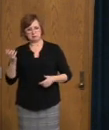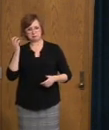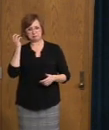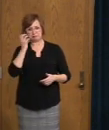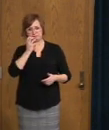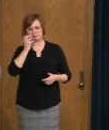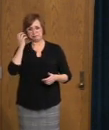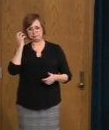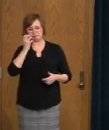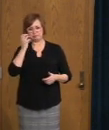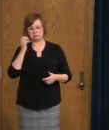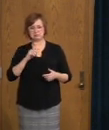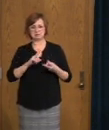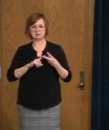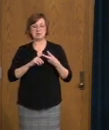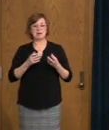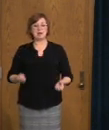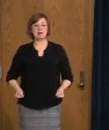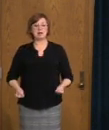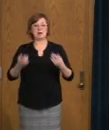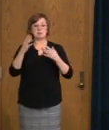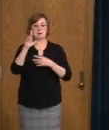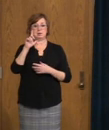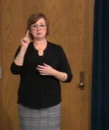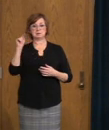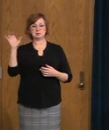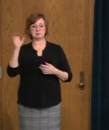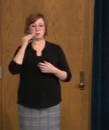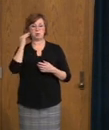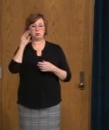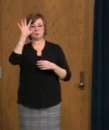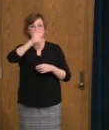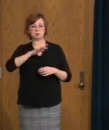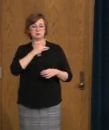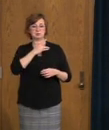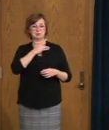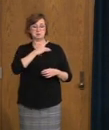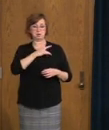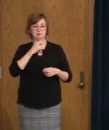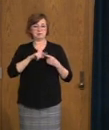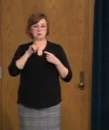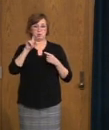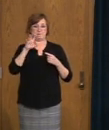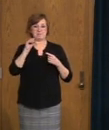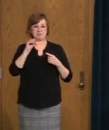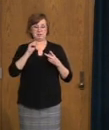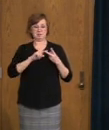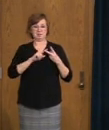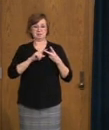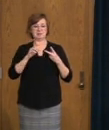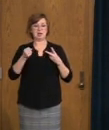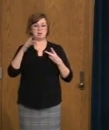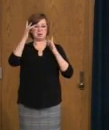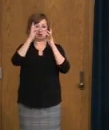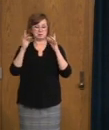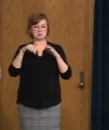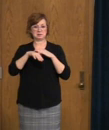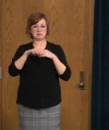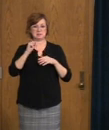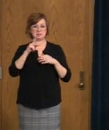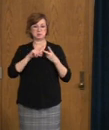consider that we have over 150 long-term care homes, 60 hospitals, and literally hundreds of personal care homes across the